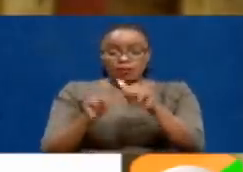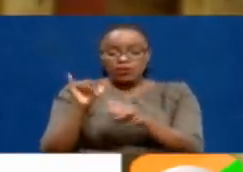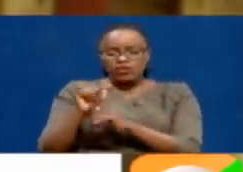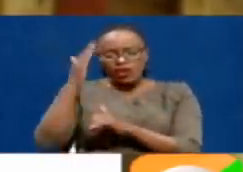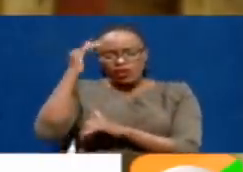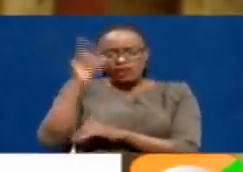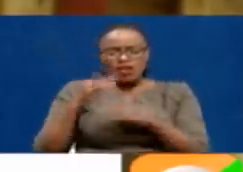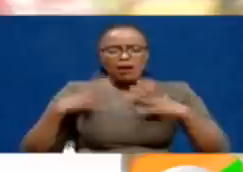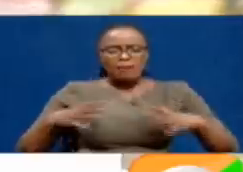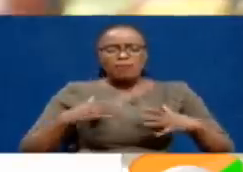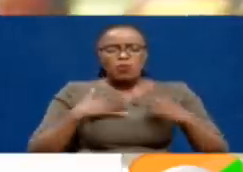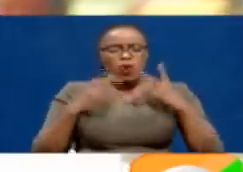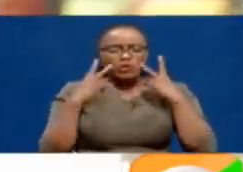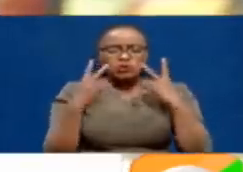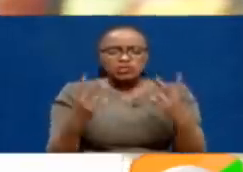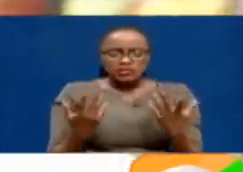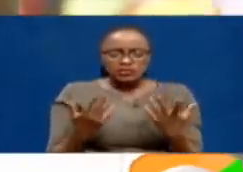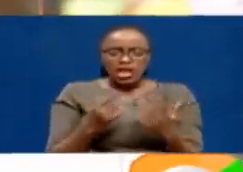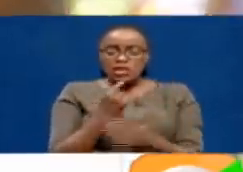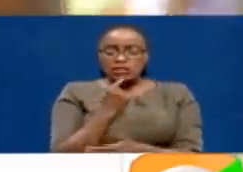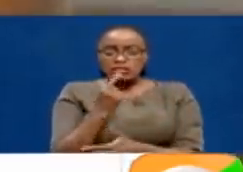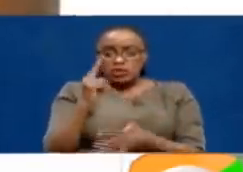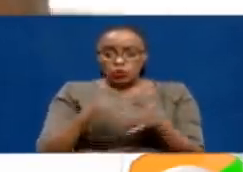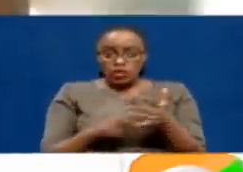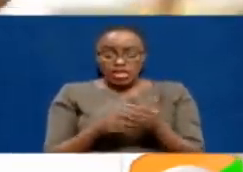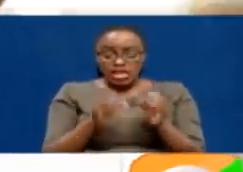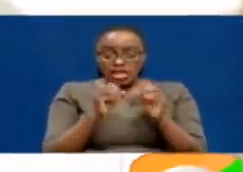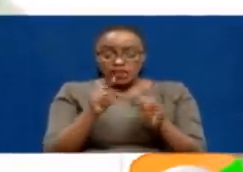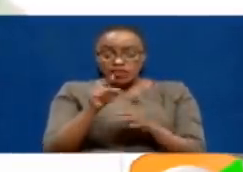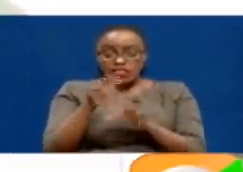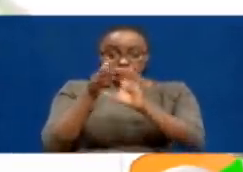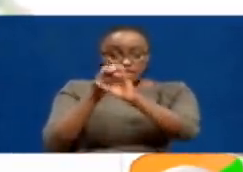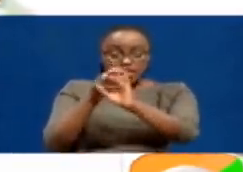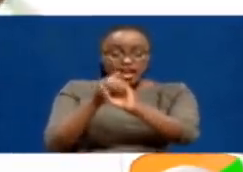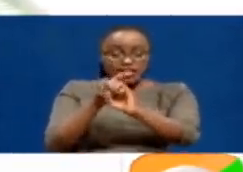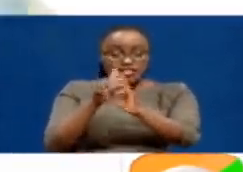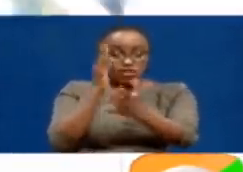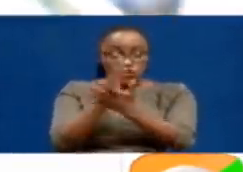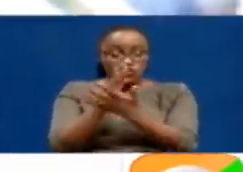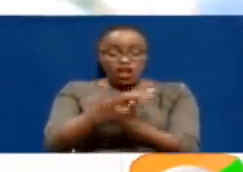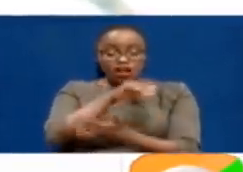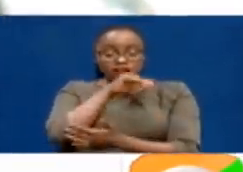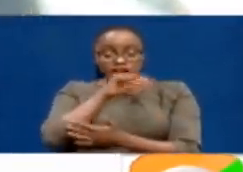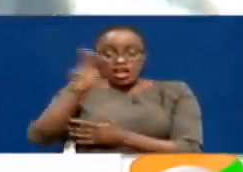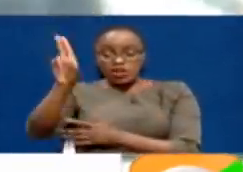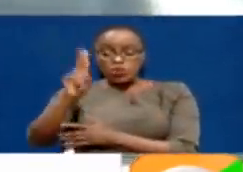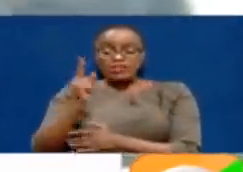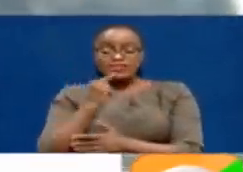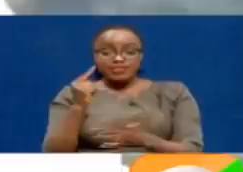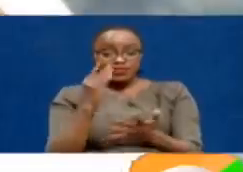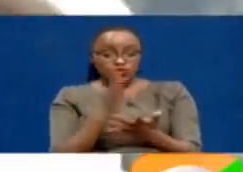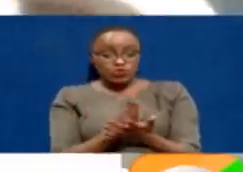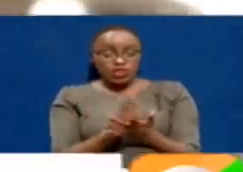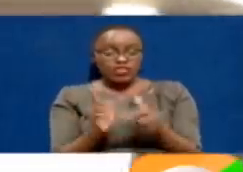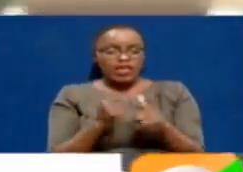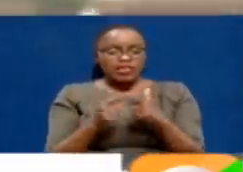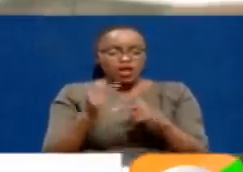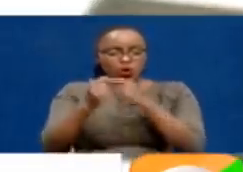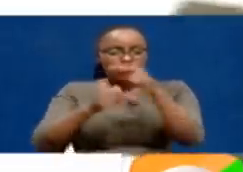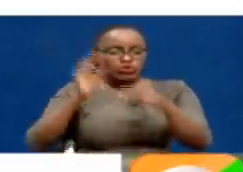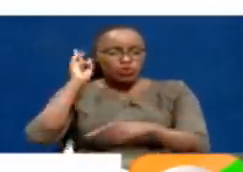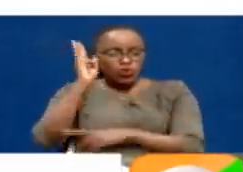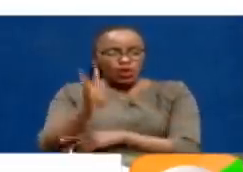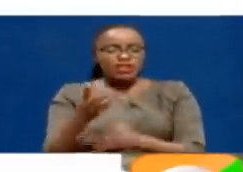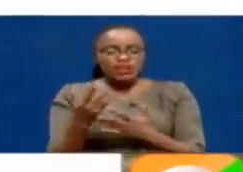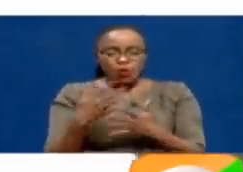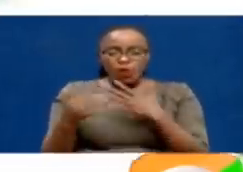But you know, people want to see. Nataka kusema, kama hii handshake ni ya ukweli na Uhuru na Raila wamesema ni ya ukweli, itaendelea hata